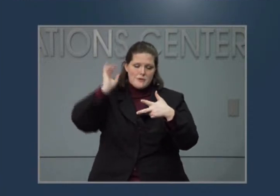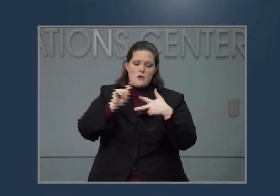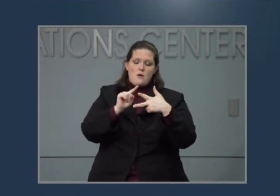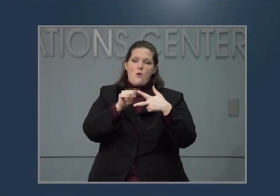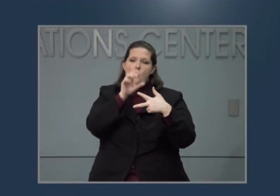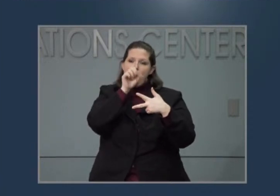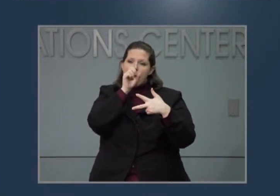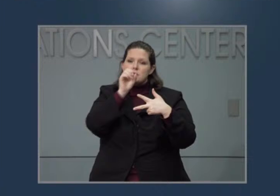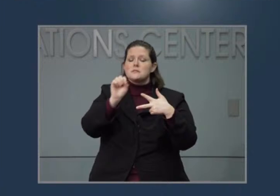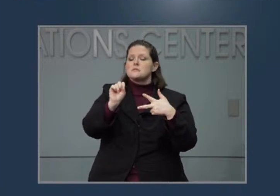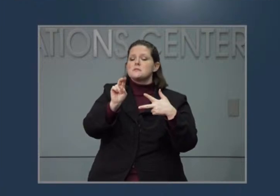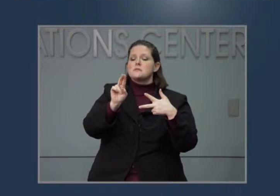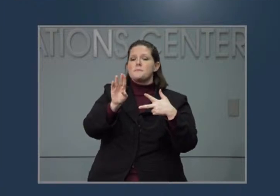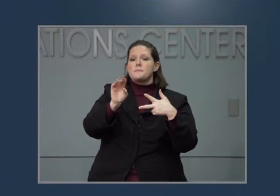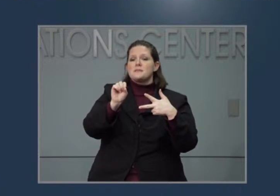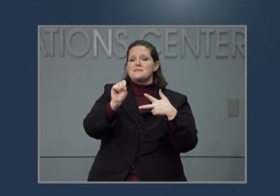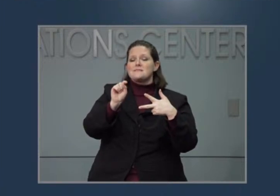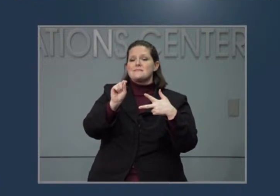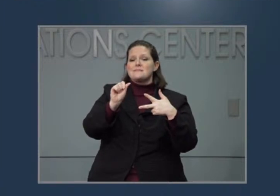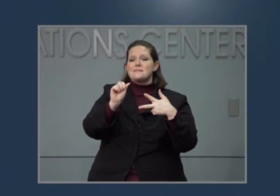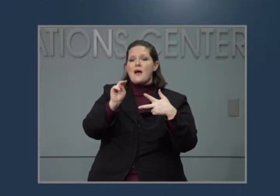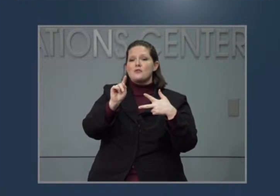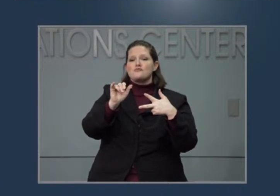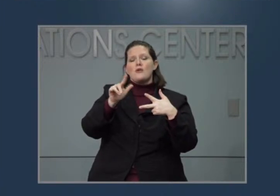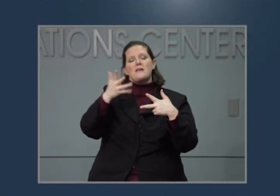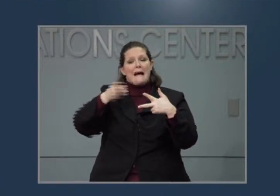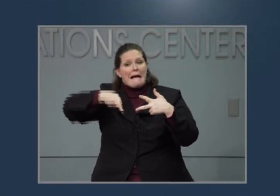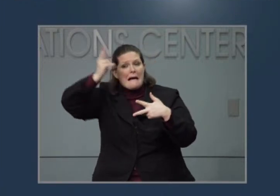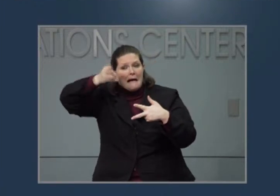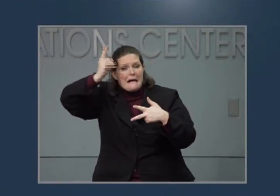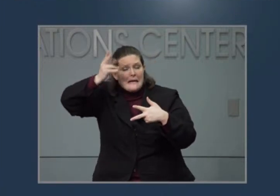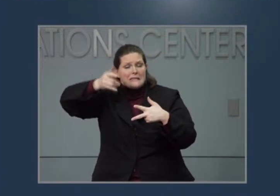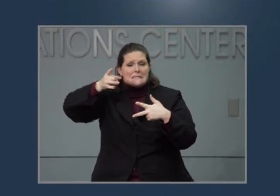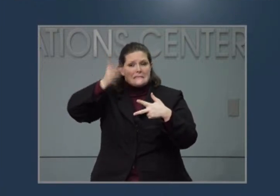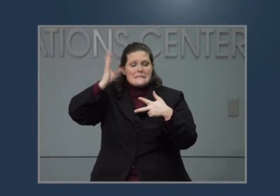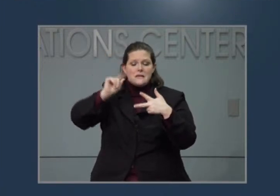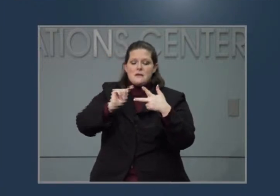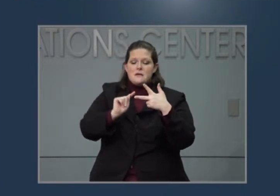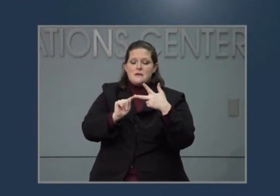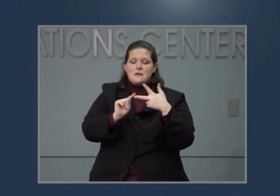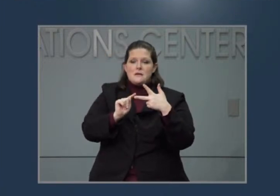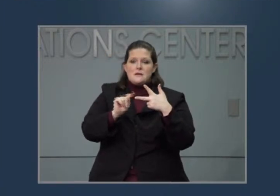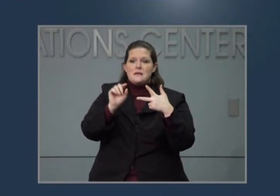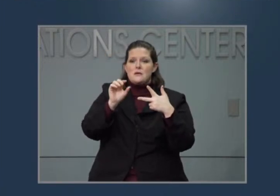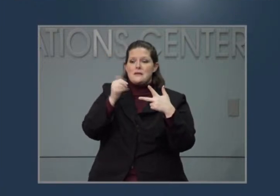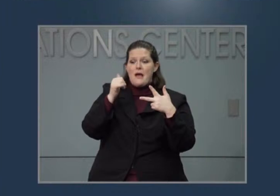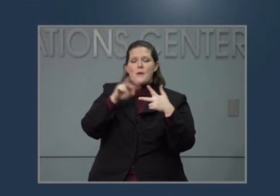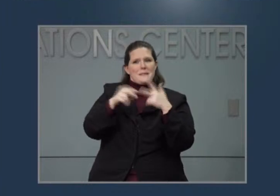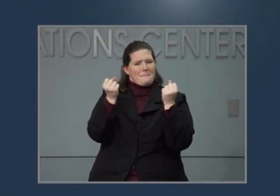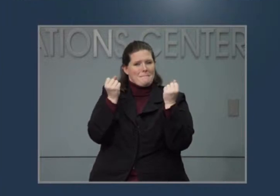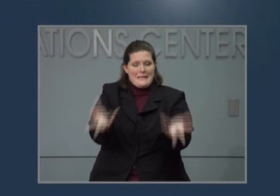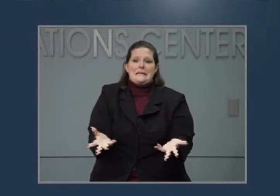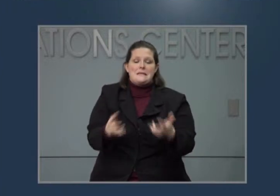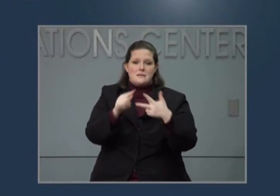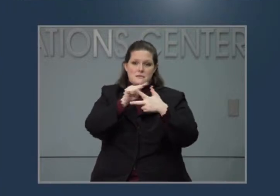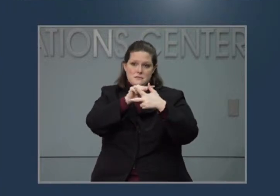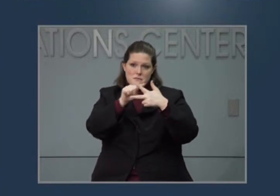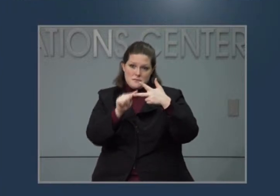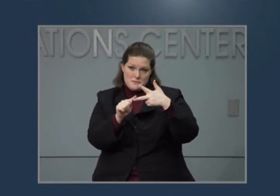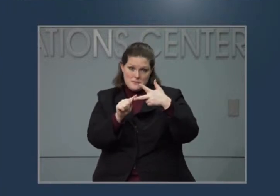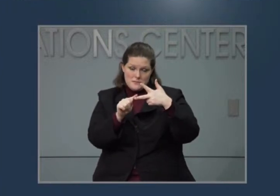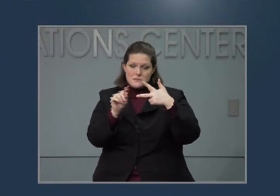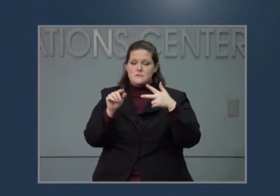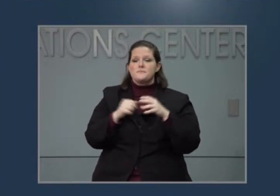yellow is significant. On this slide, we show the cut points on those metrics we utilize